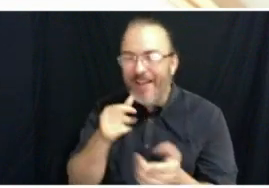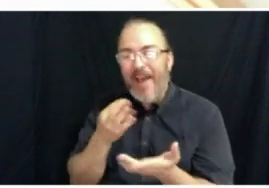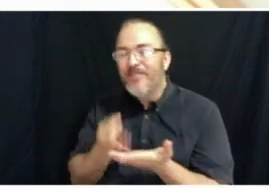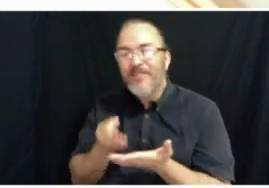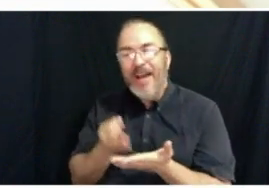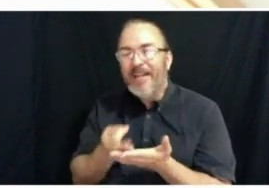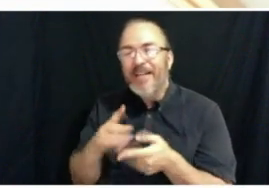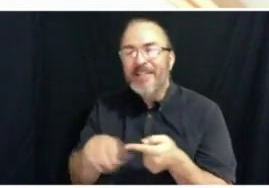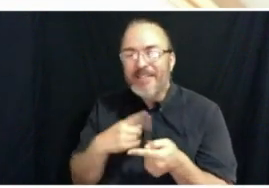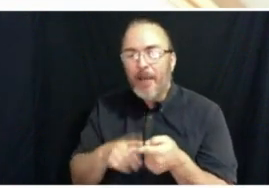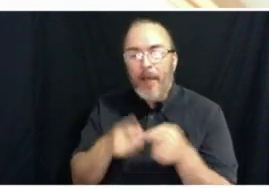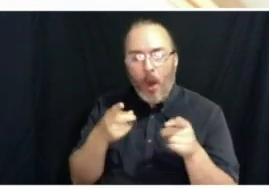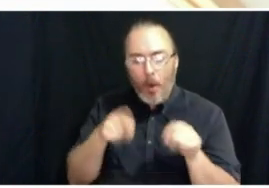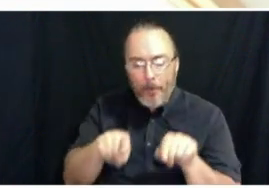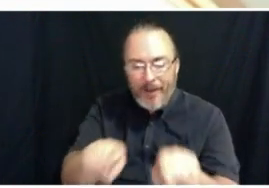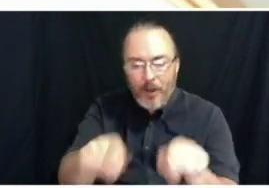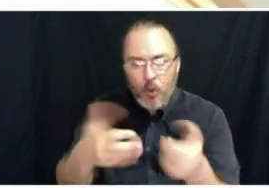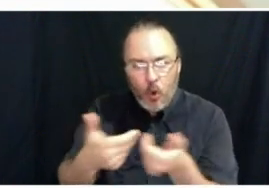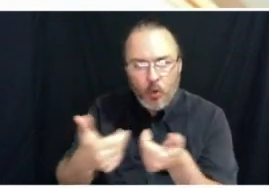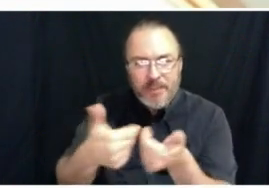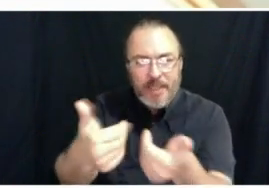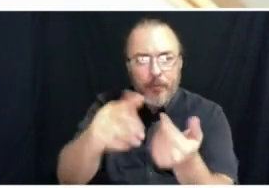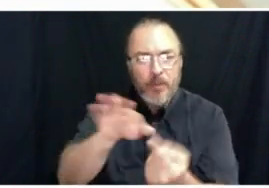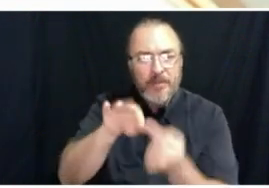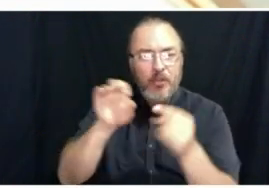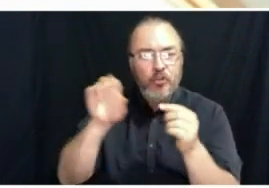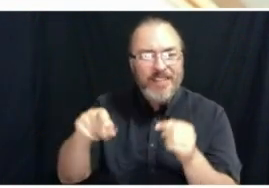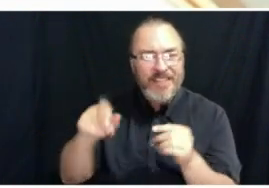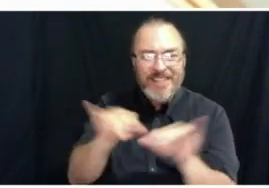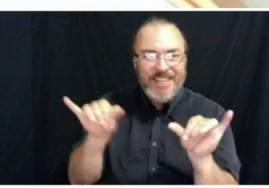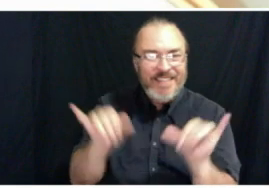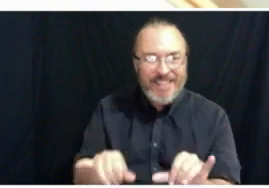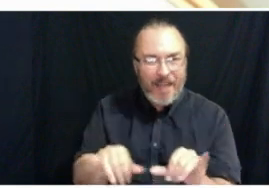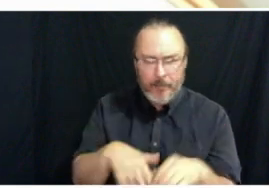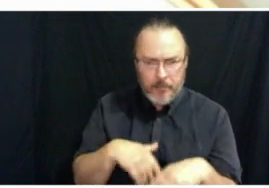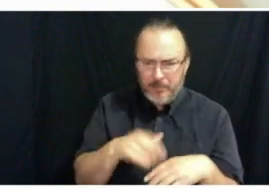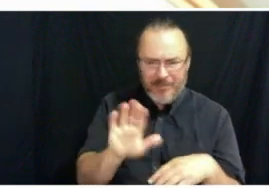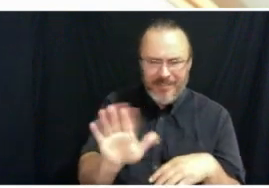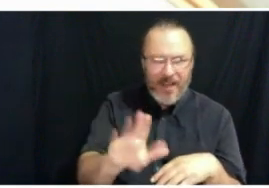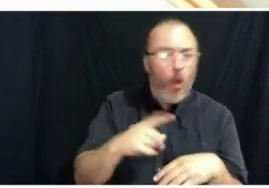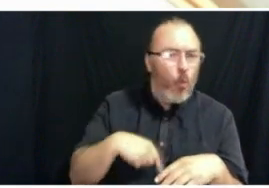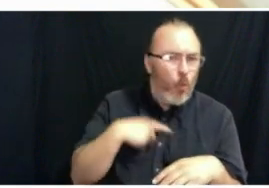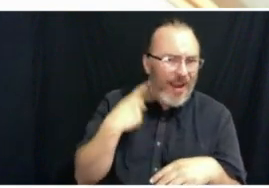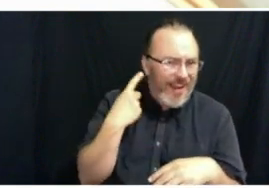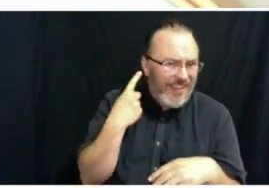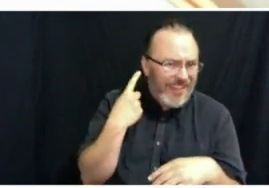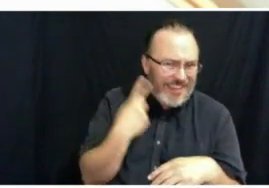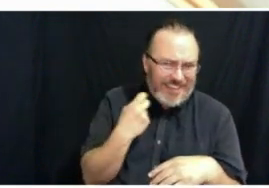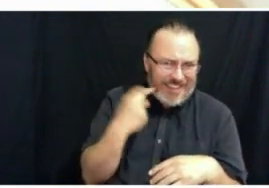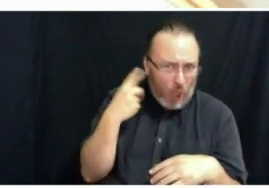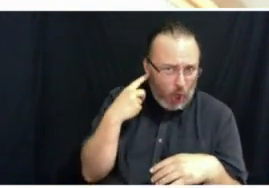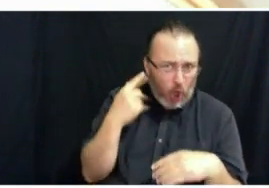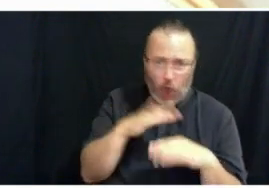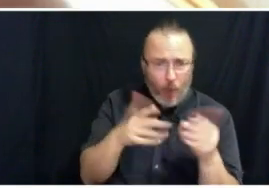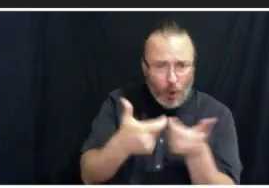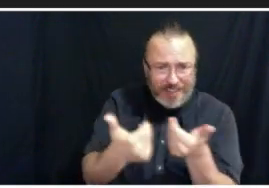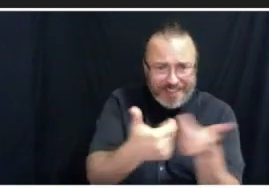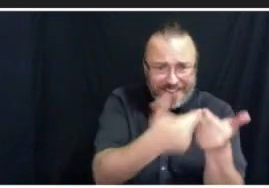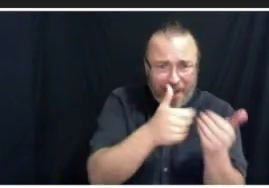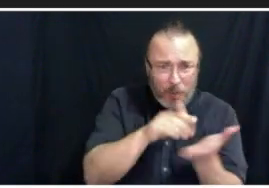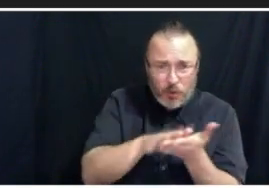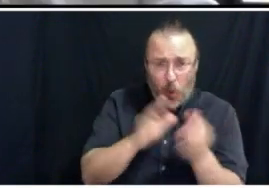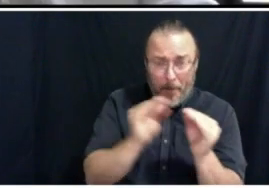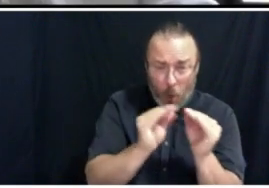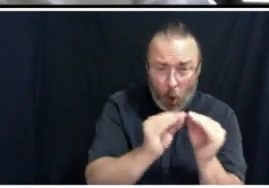parallel segregated special needs systems? So we just heard a few minutes ago that what we don't need are more separate schools, totally